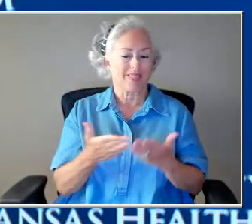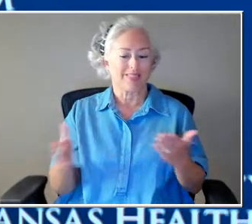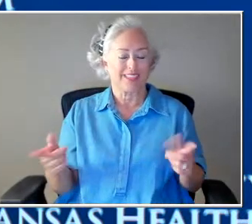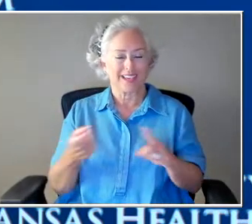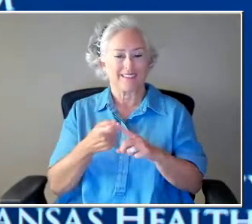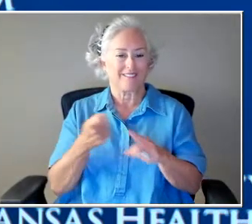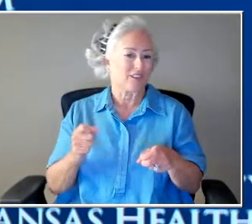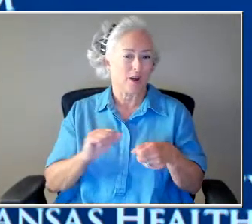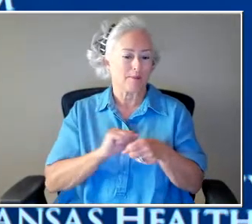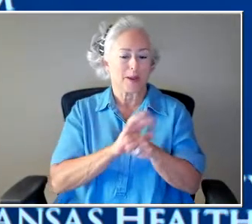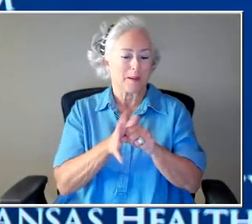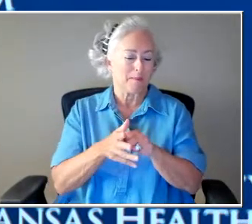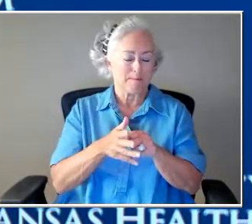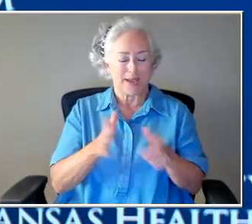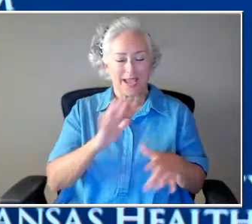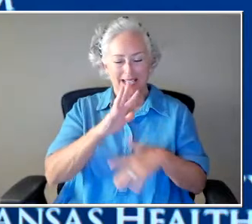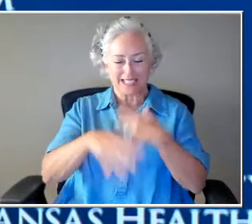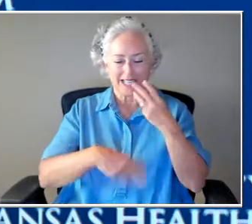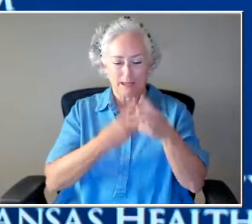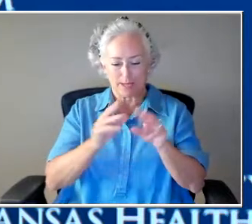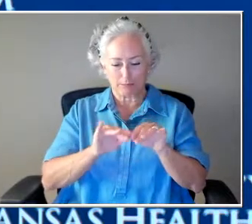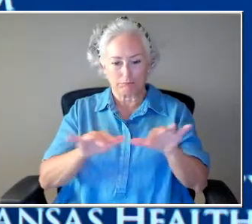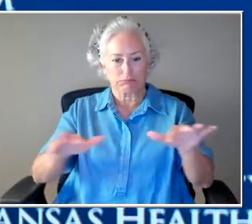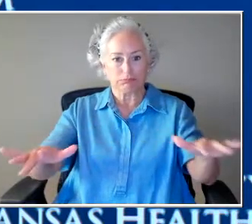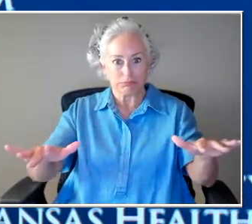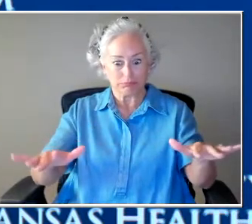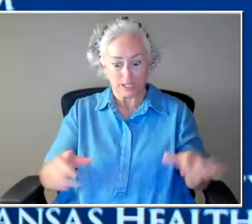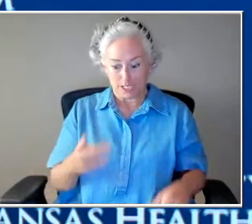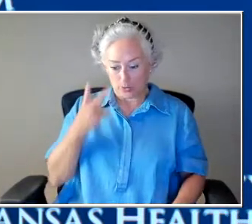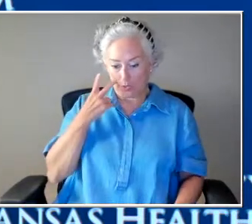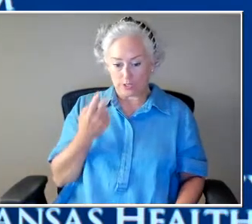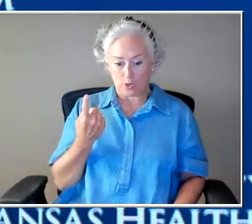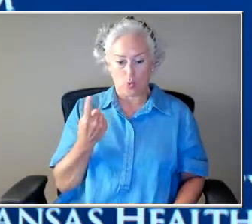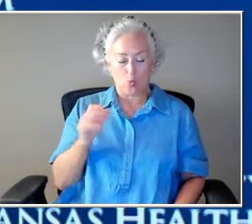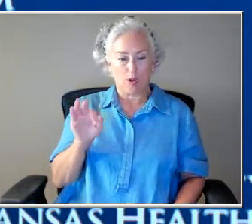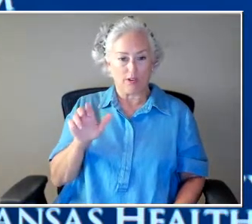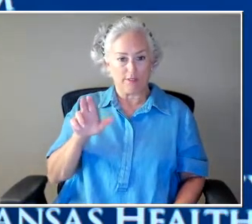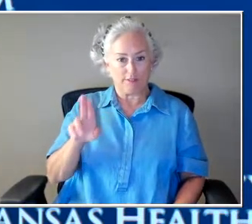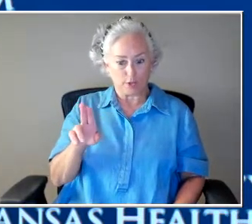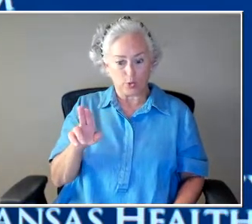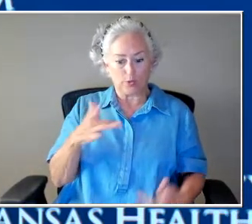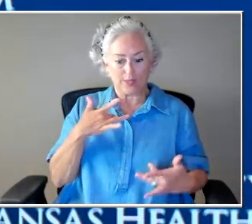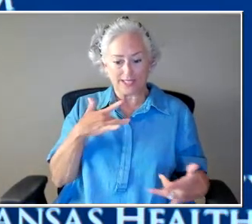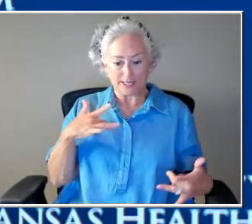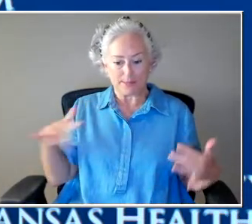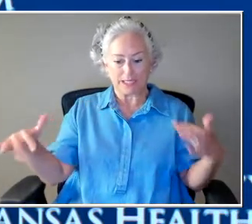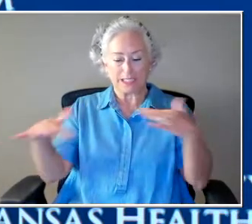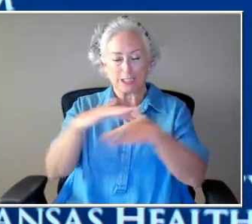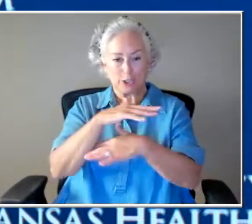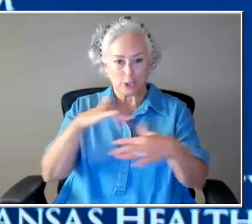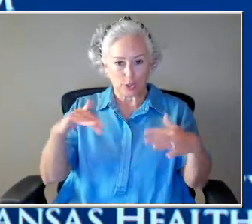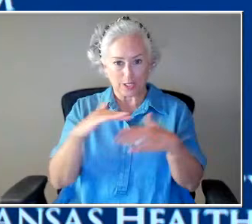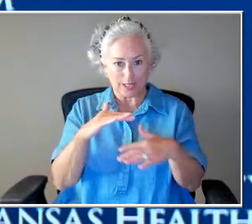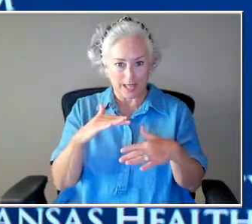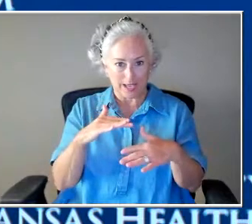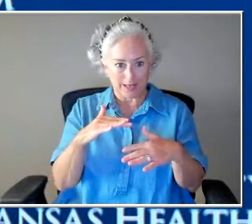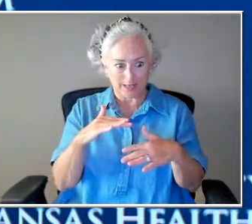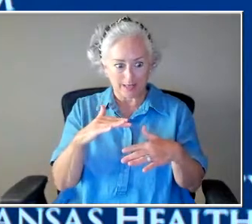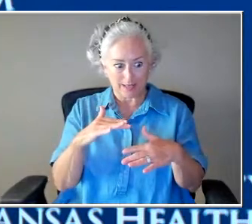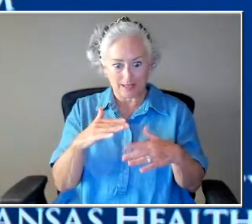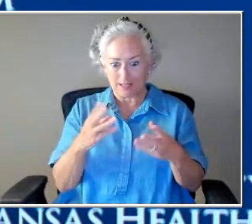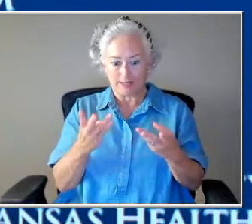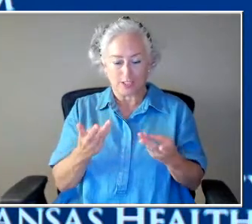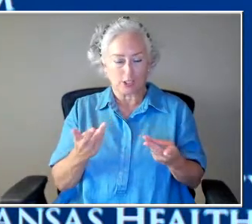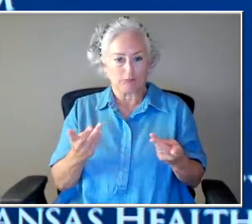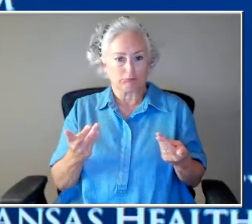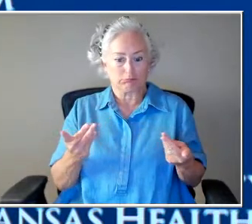saw that one of the influenza viruses that was circulating, that we had a component in the vaccine to, seemed to have just